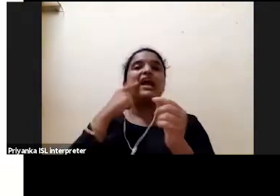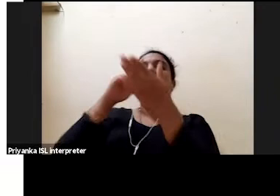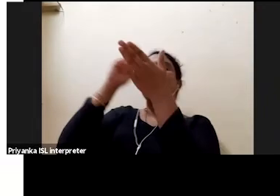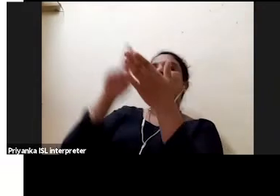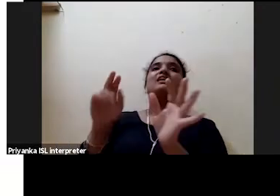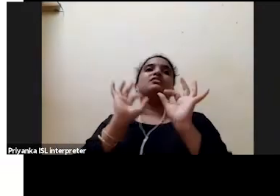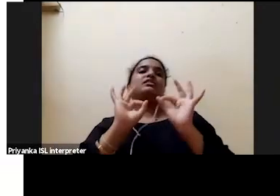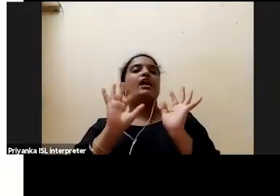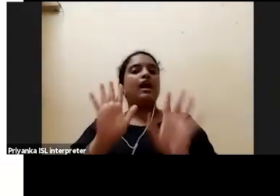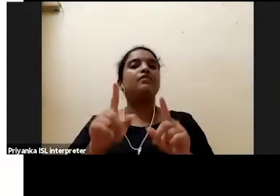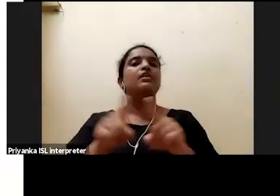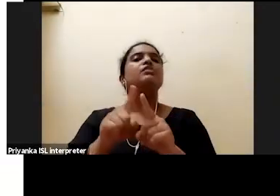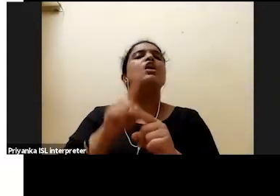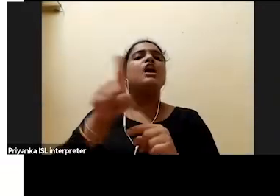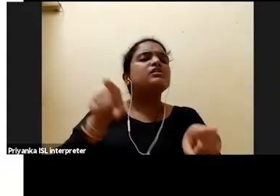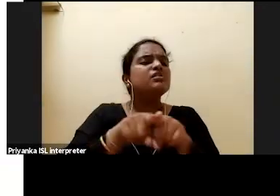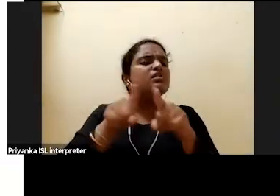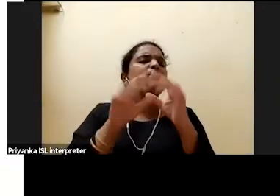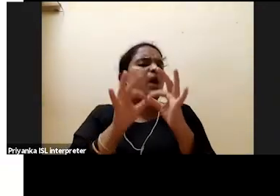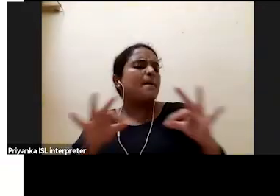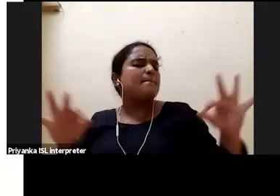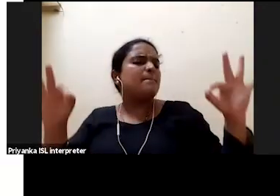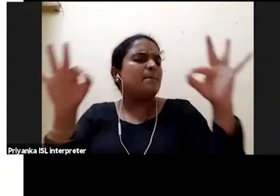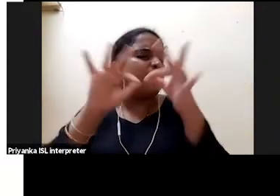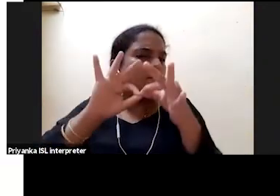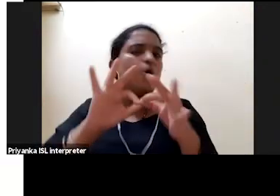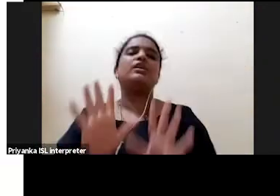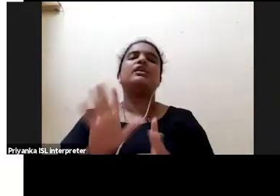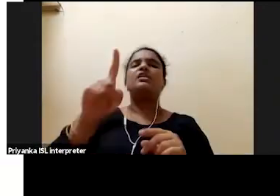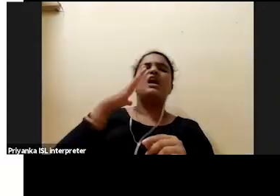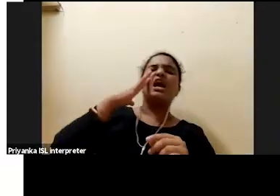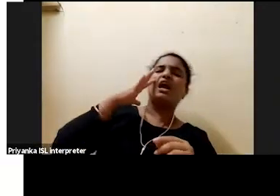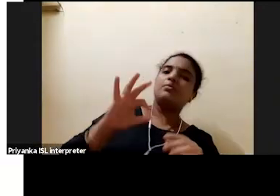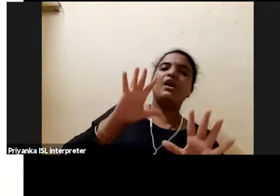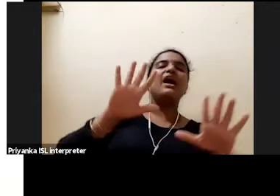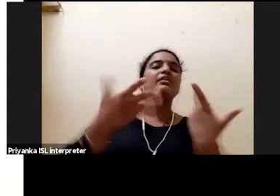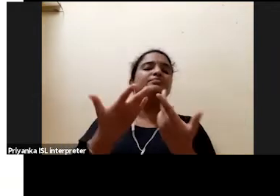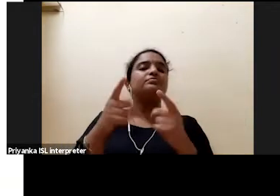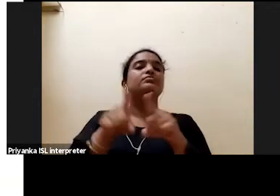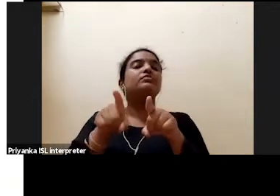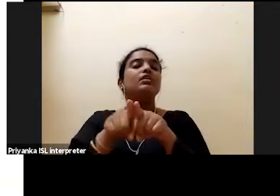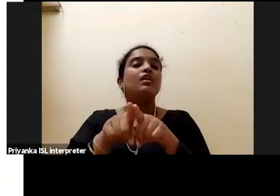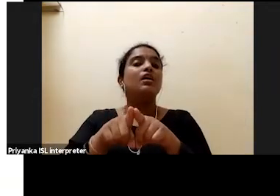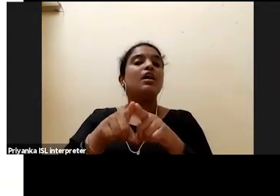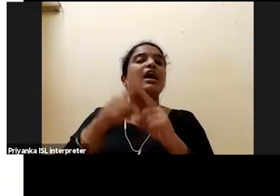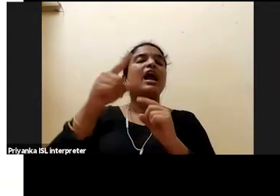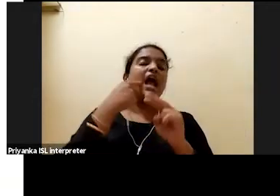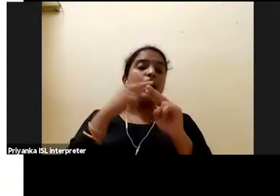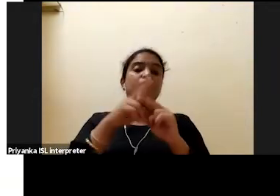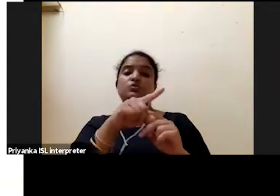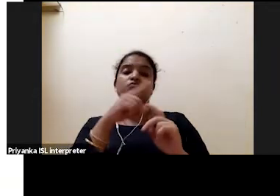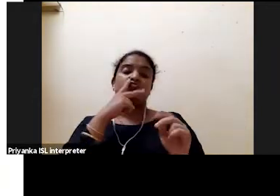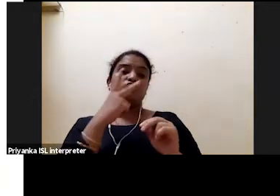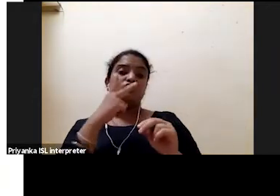This is very important. There are more than a few points in the slide, so please bear with me. And when you talk about